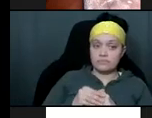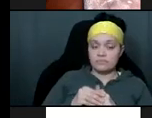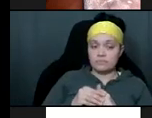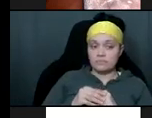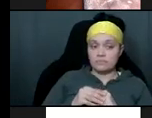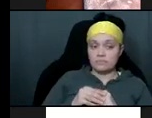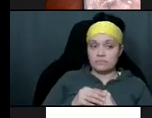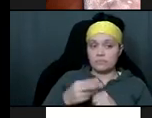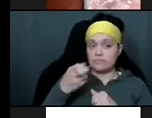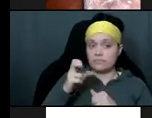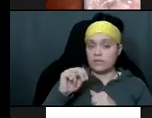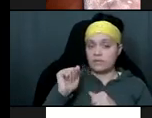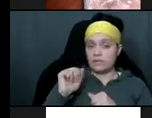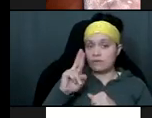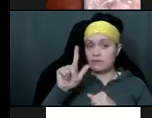Honolulu.